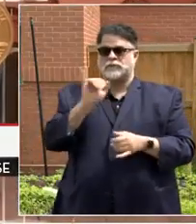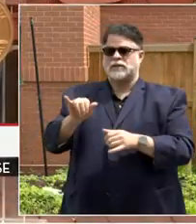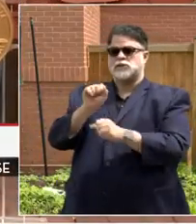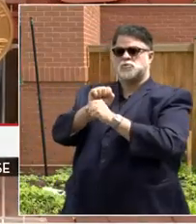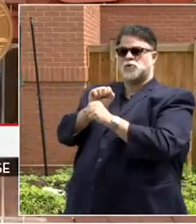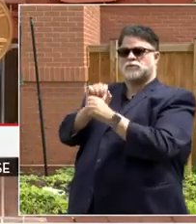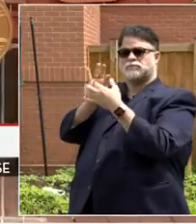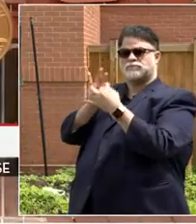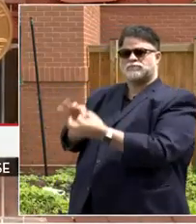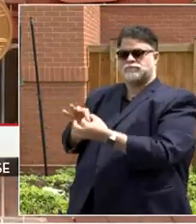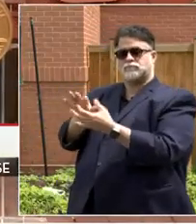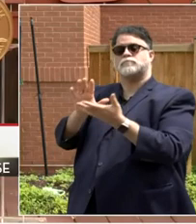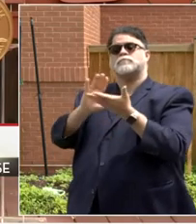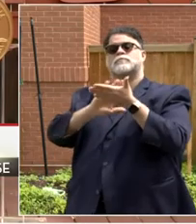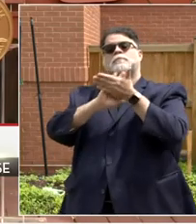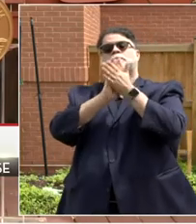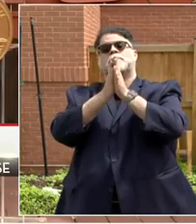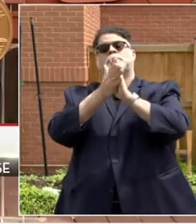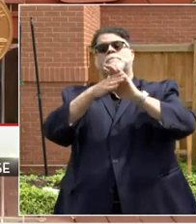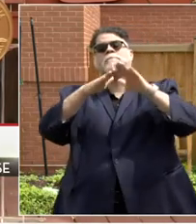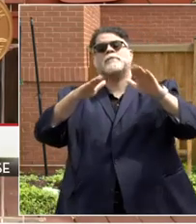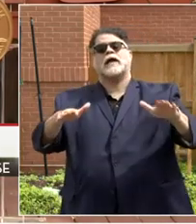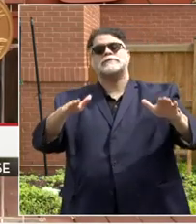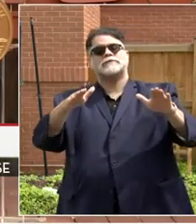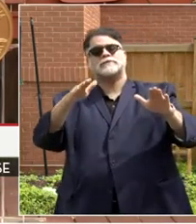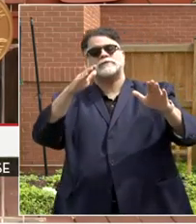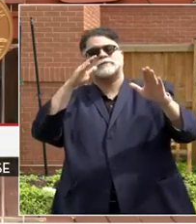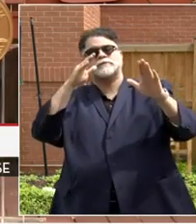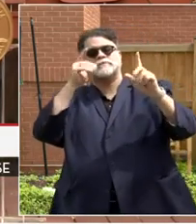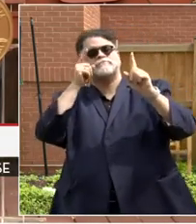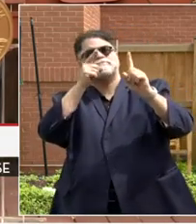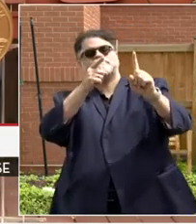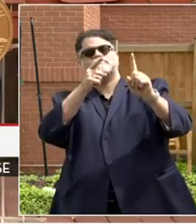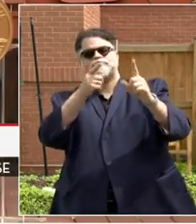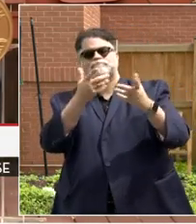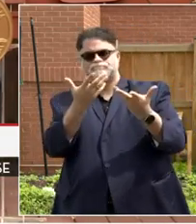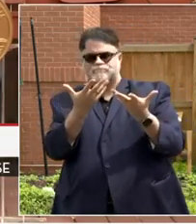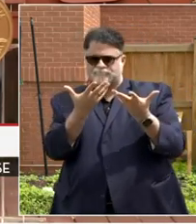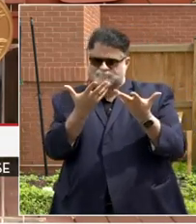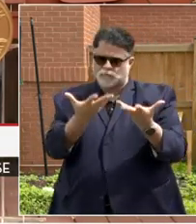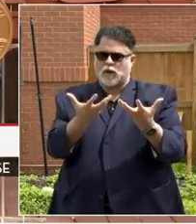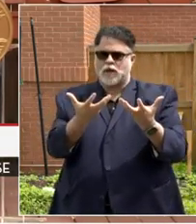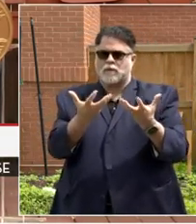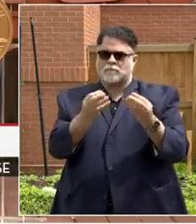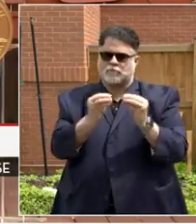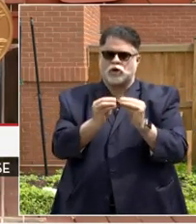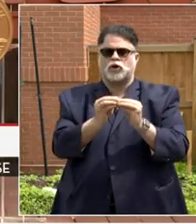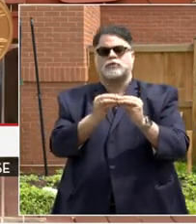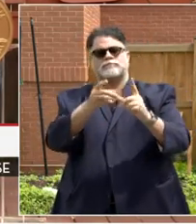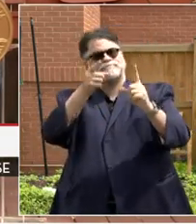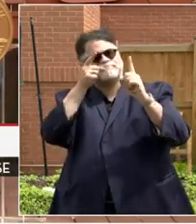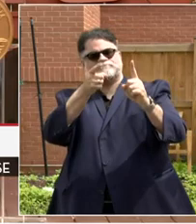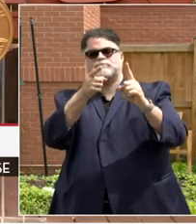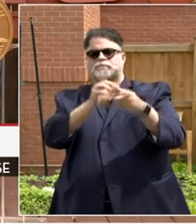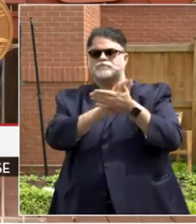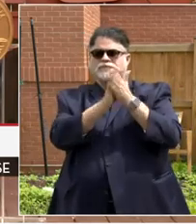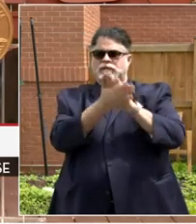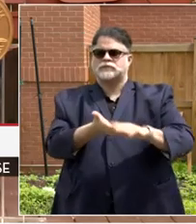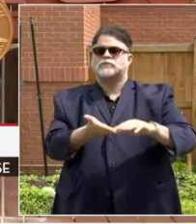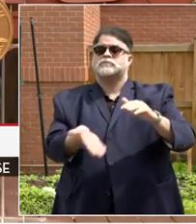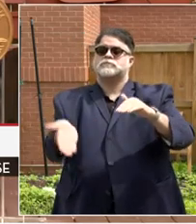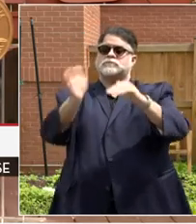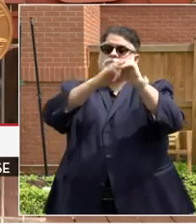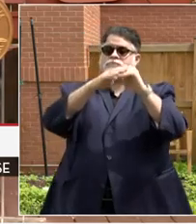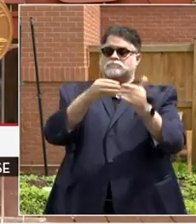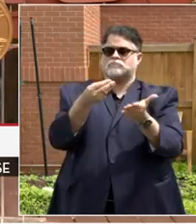this work, we didn't have, this is 10 times the amount of money that we had. Over $40 million. There's never